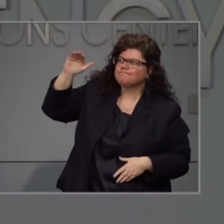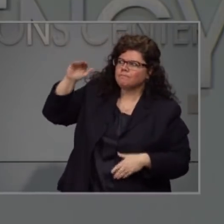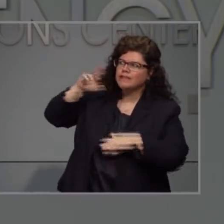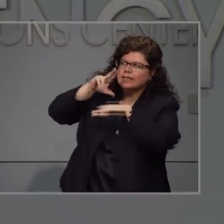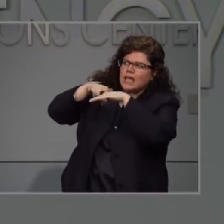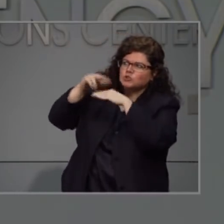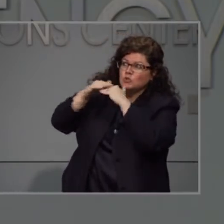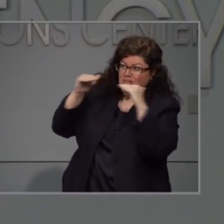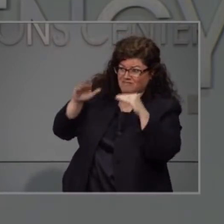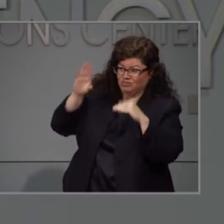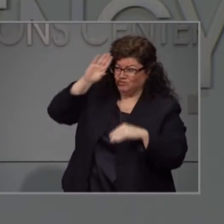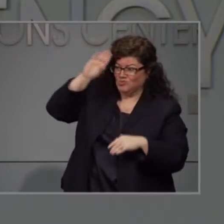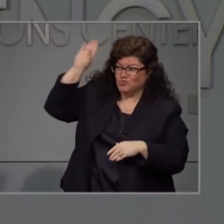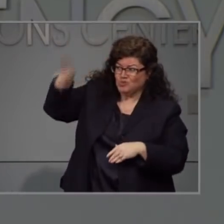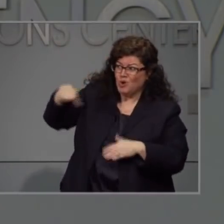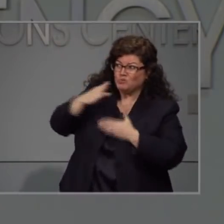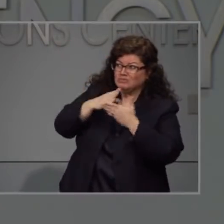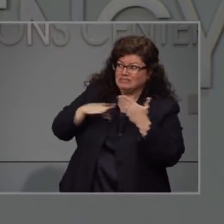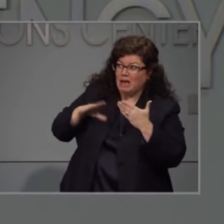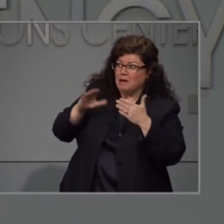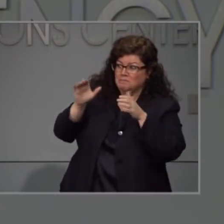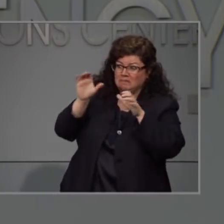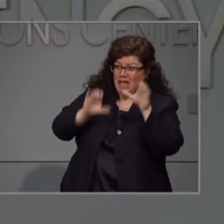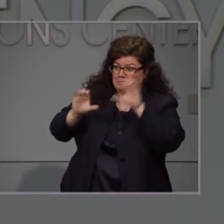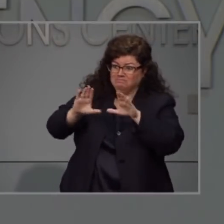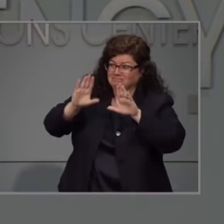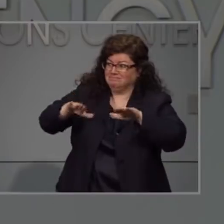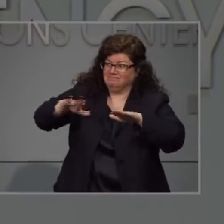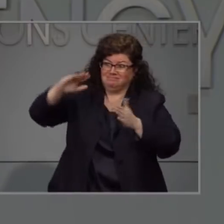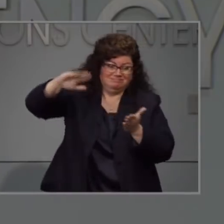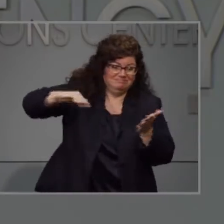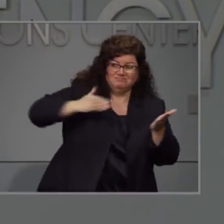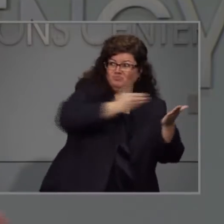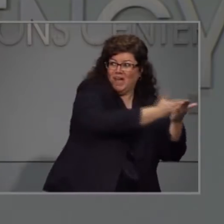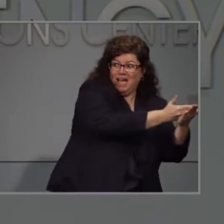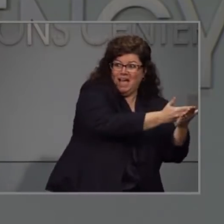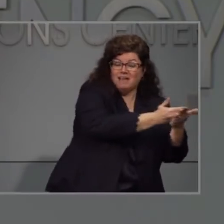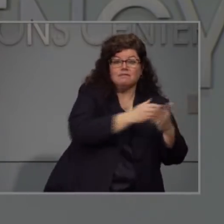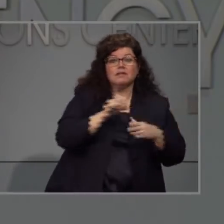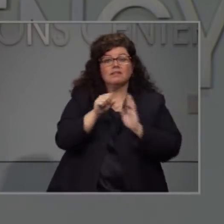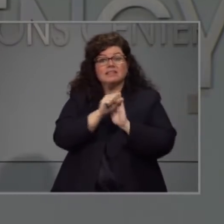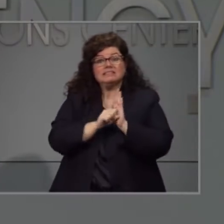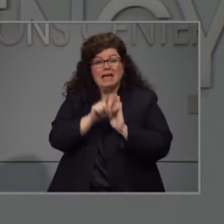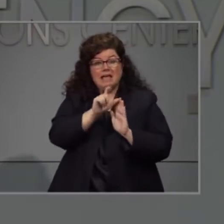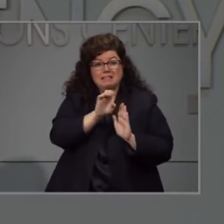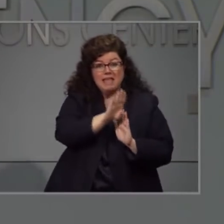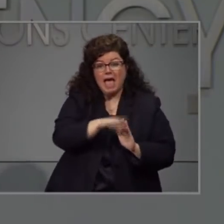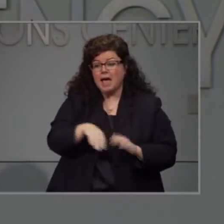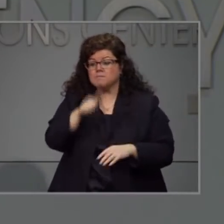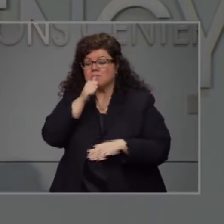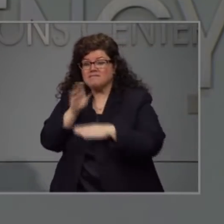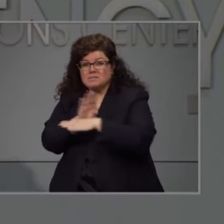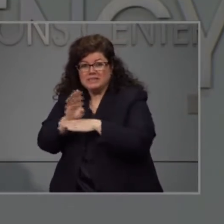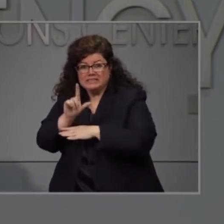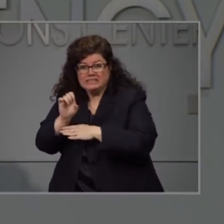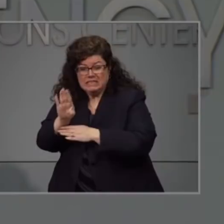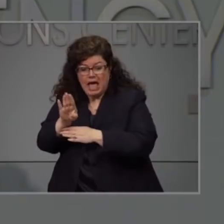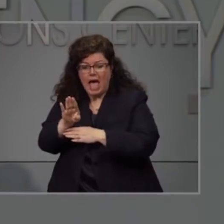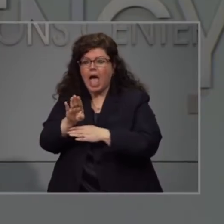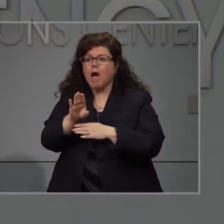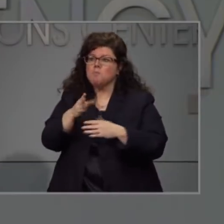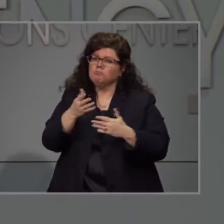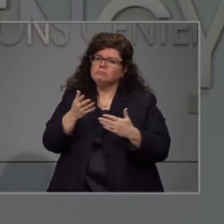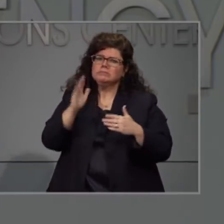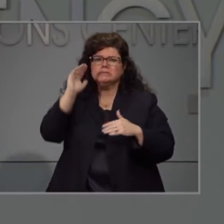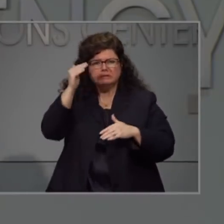sure that they were aware of some of the supply chain issues. At least at the state lab and in our commercial lab, the supply chains have been